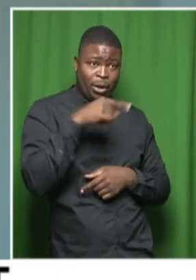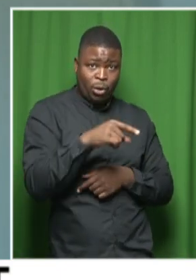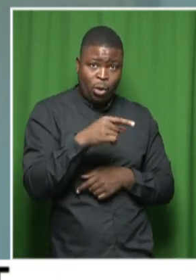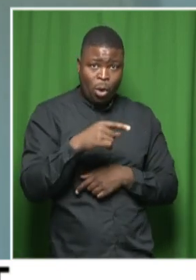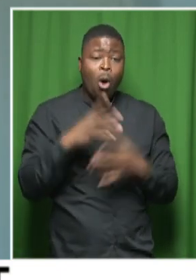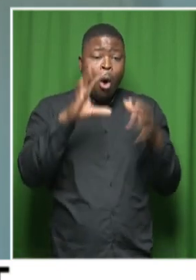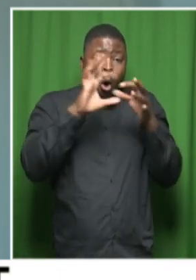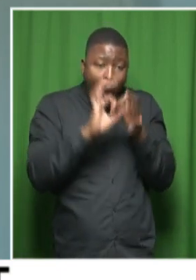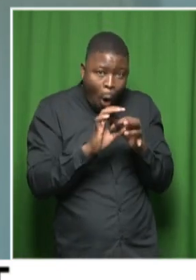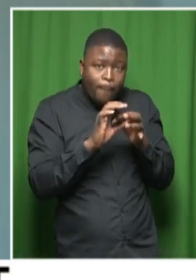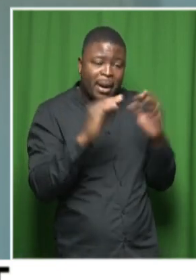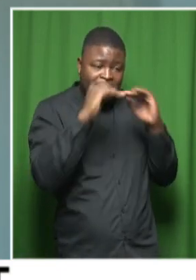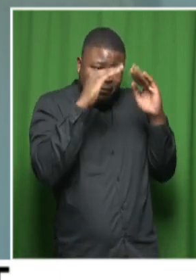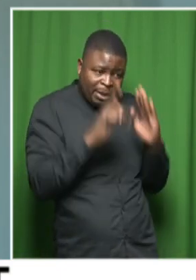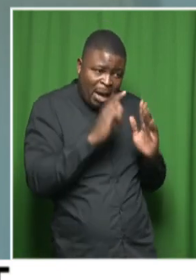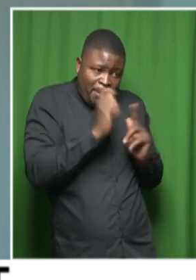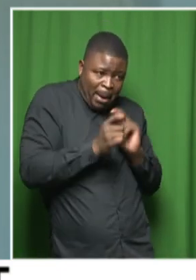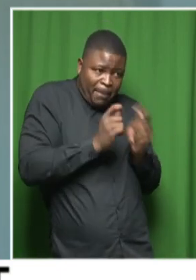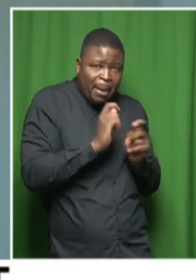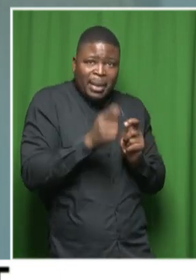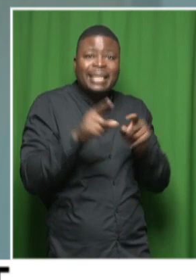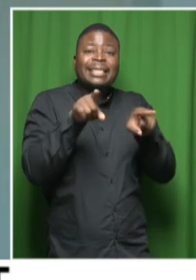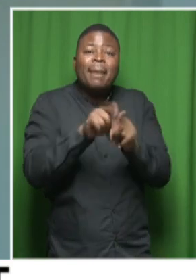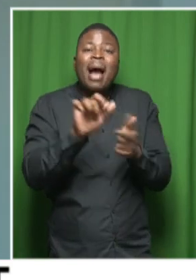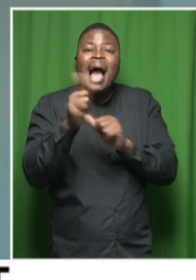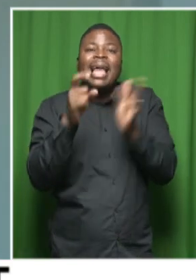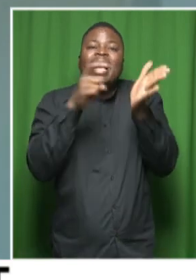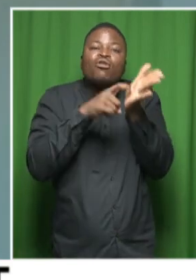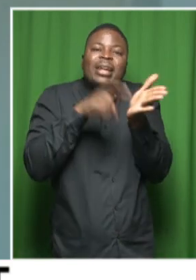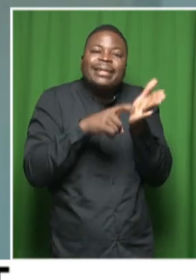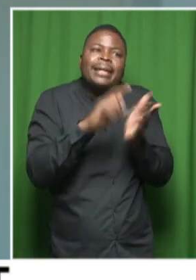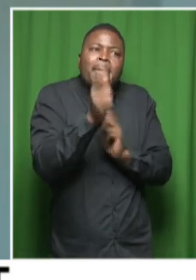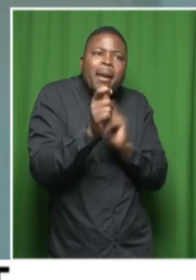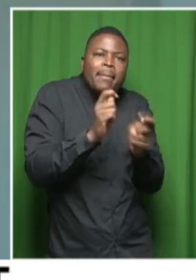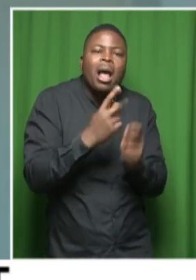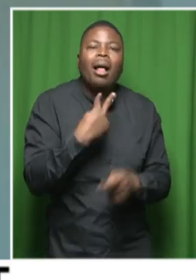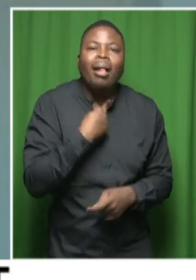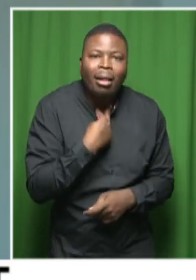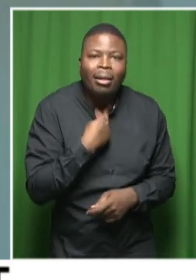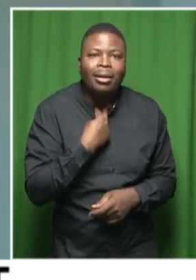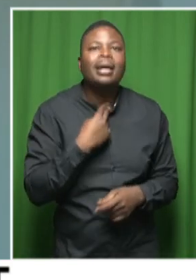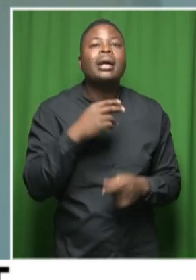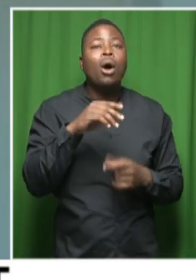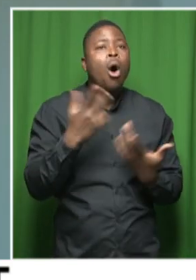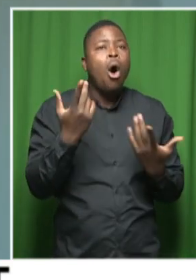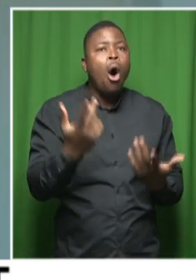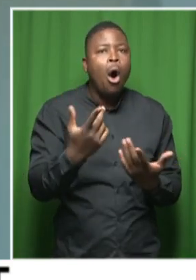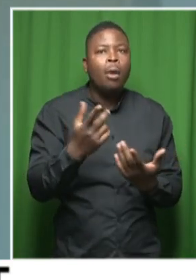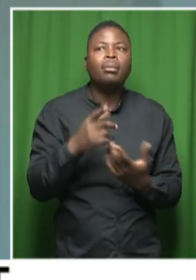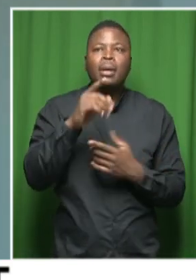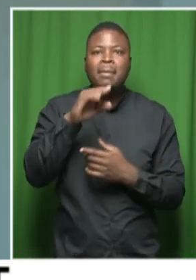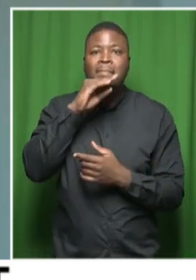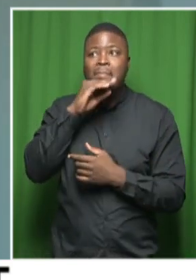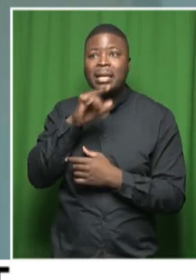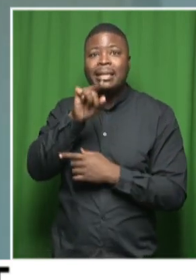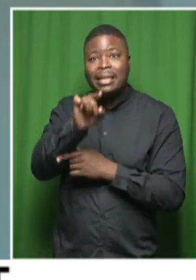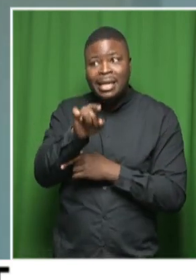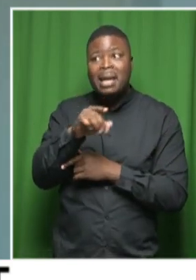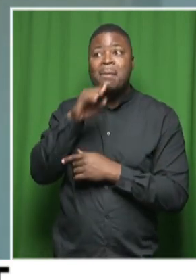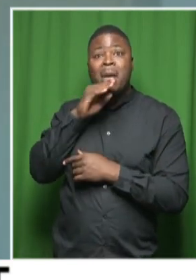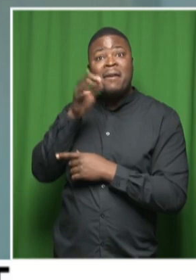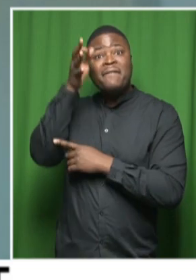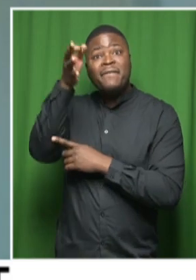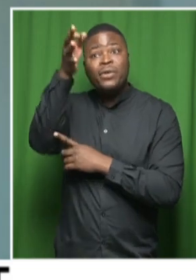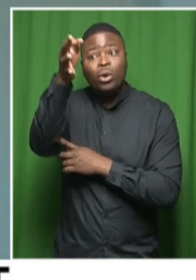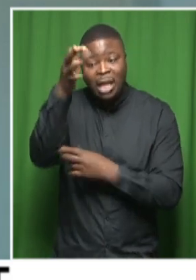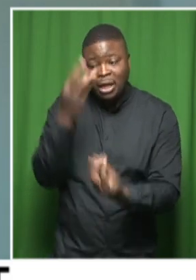bonded homes and all other credits, it means that the future generation is actually going to be incurring the debt, at a